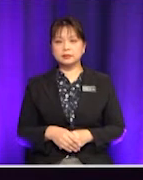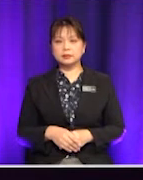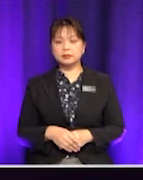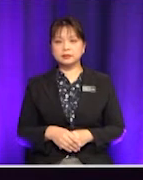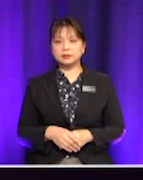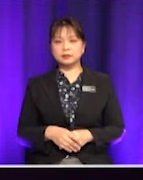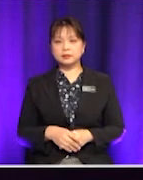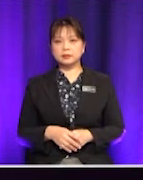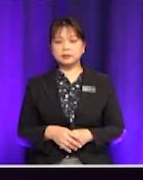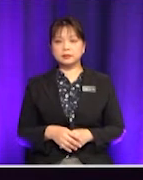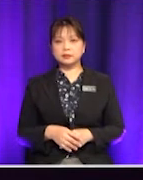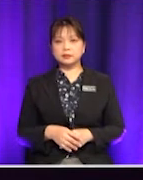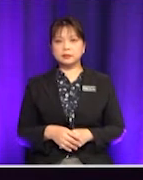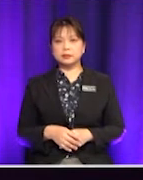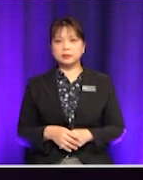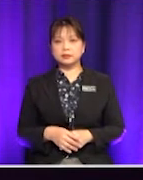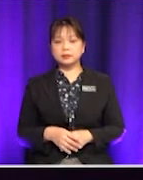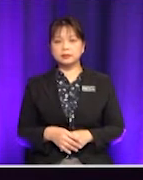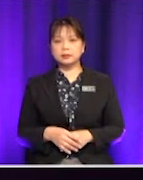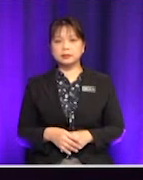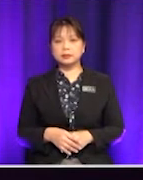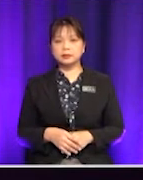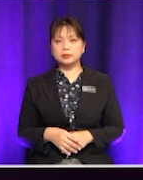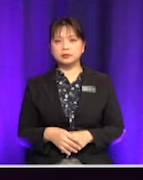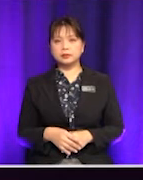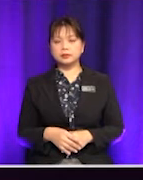be... Sorry. All right, look at the question now. Let me help you,